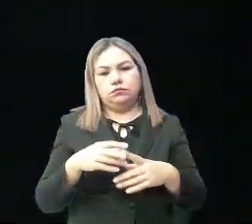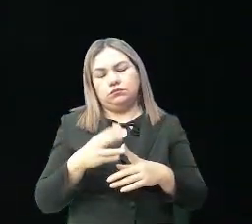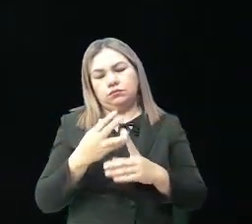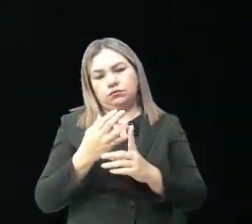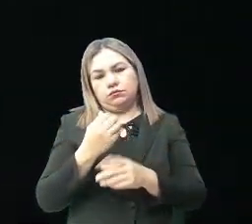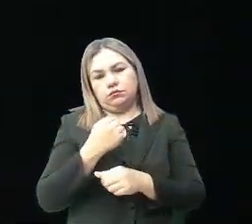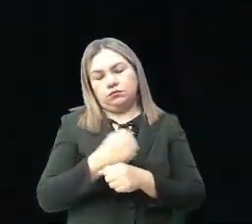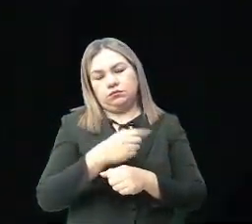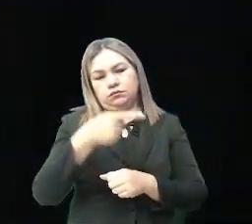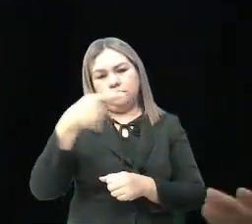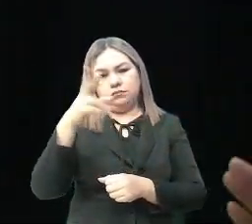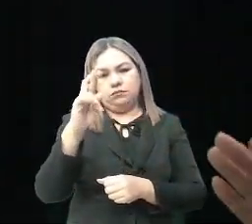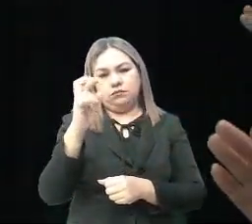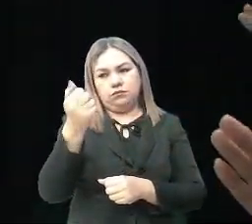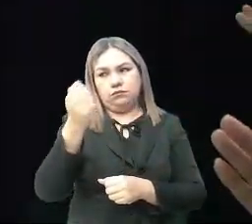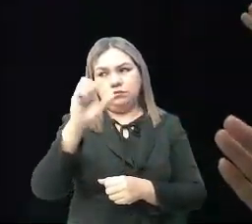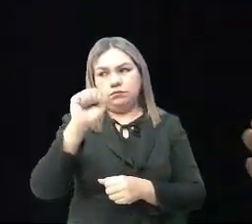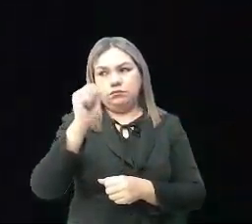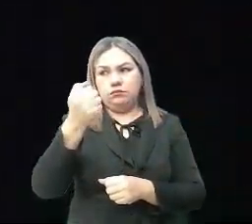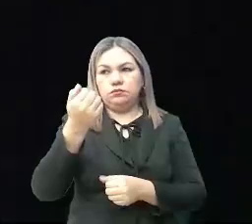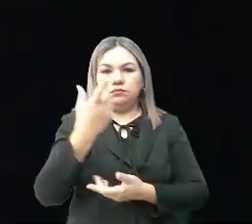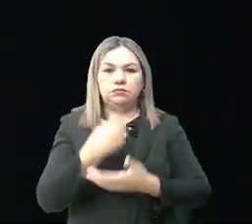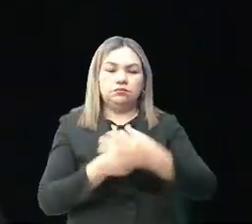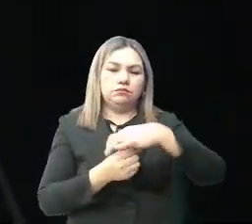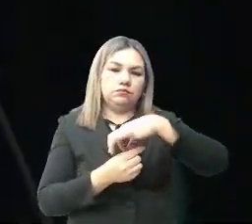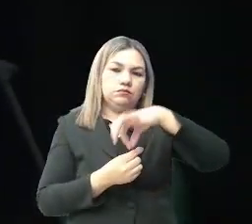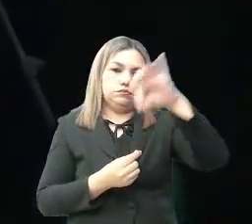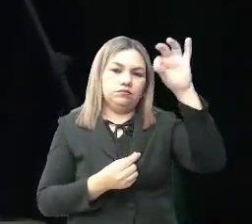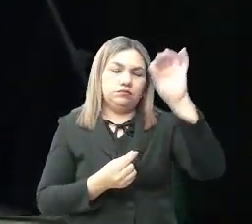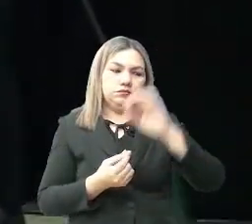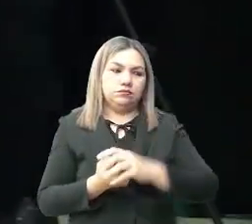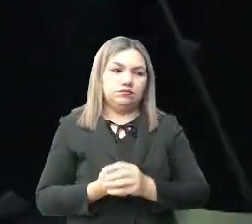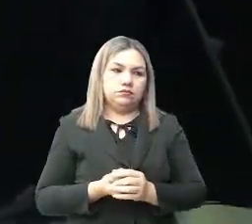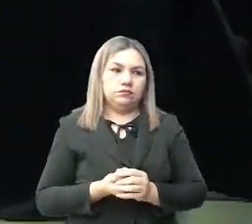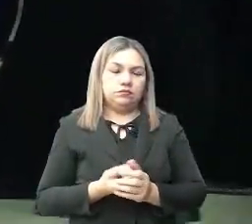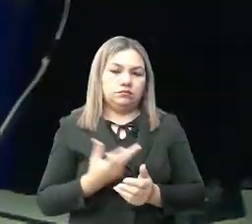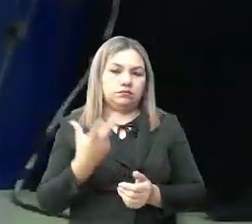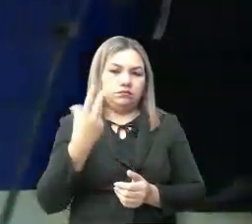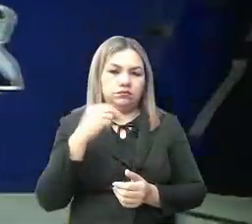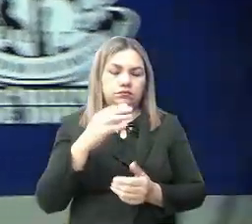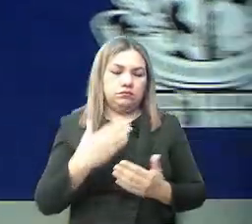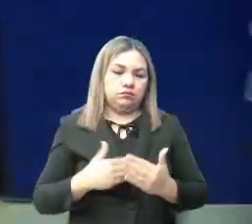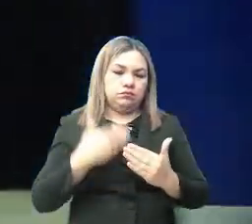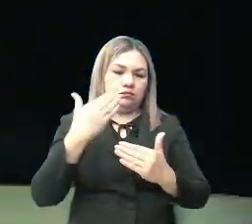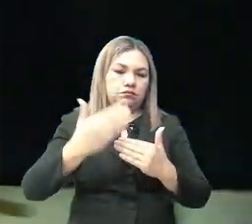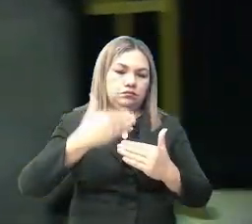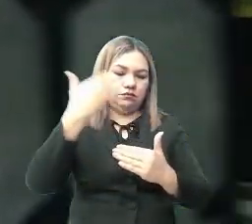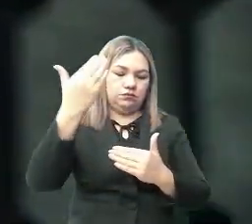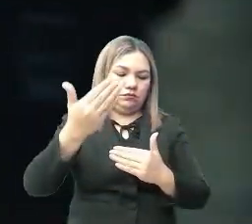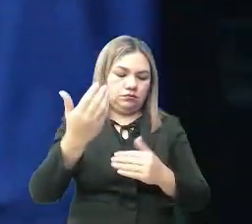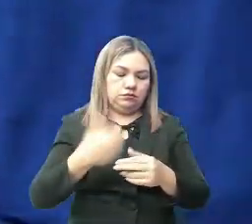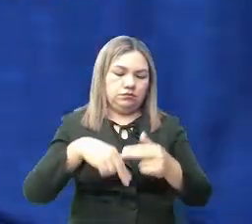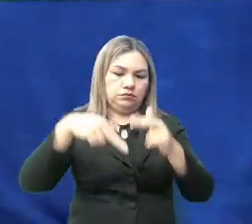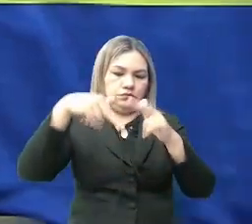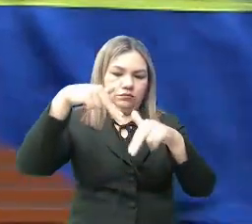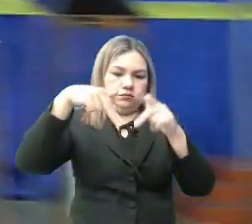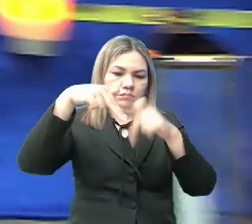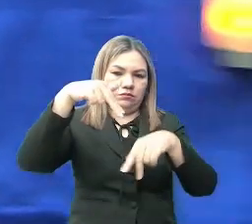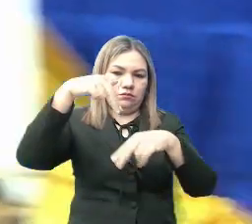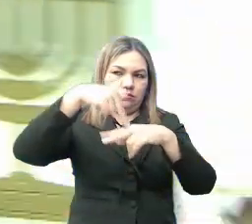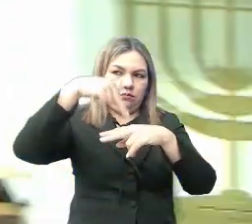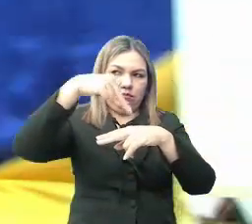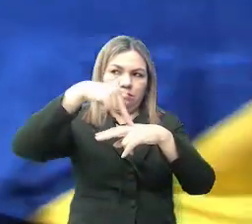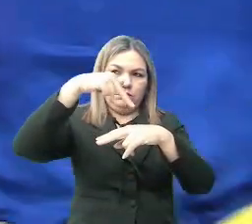the laziness, the spiritual fat under my feet of what doesn't let me go forward. I put it under